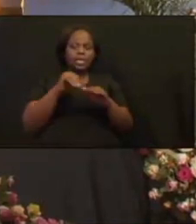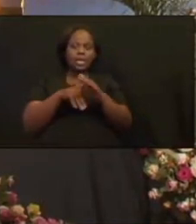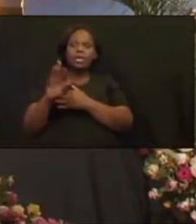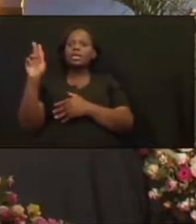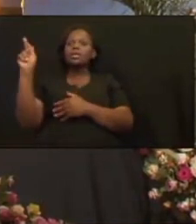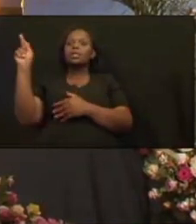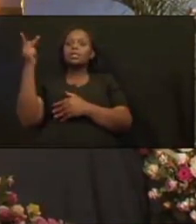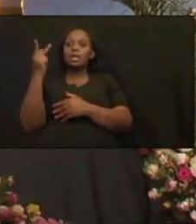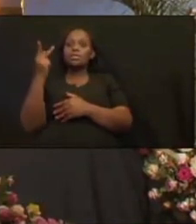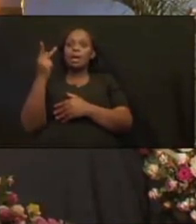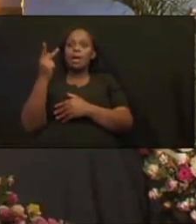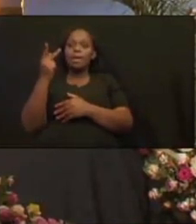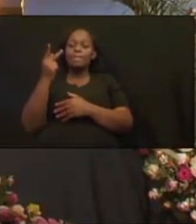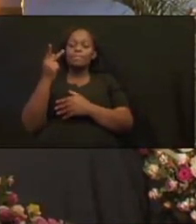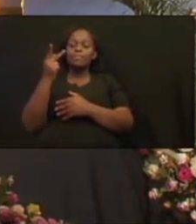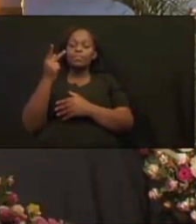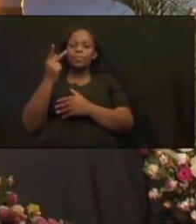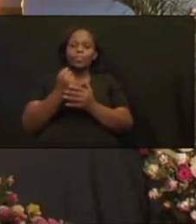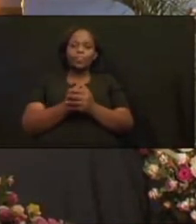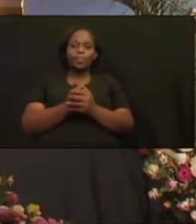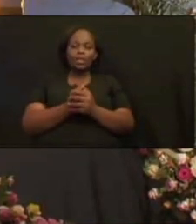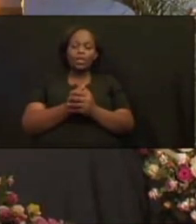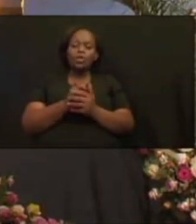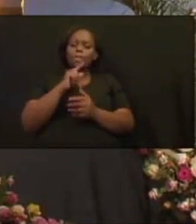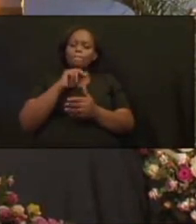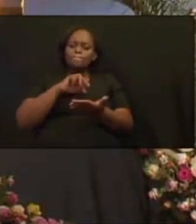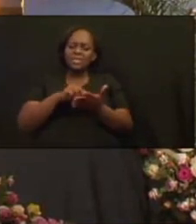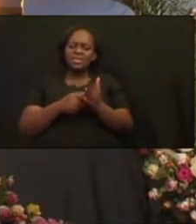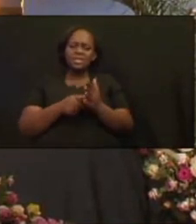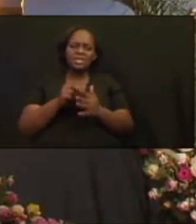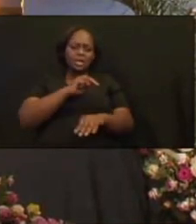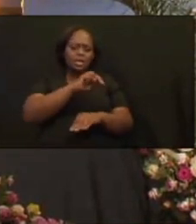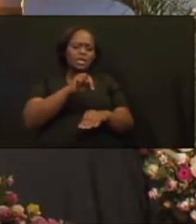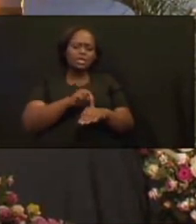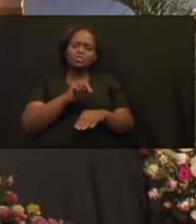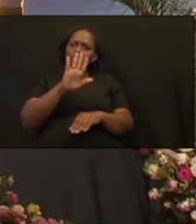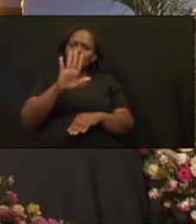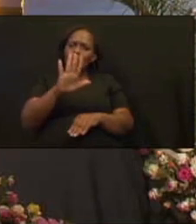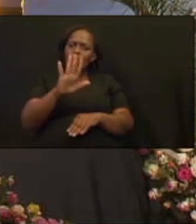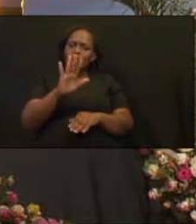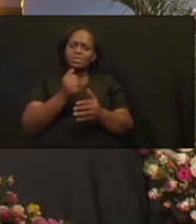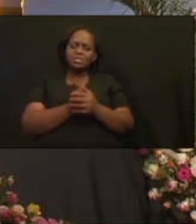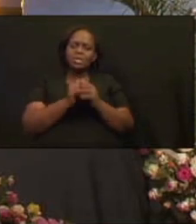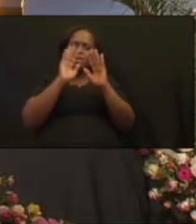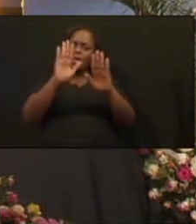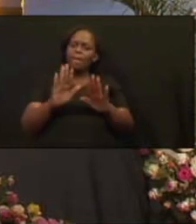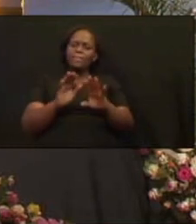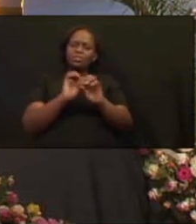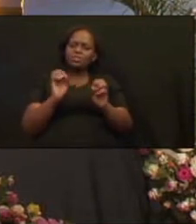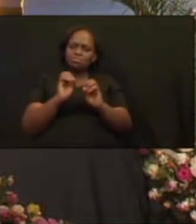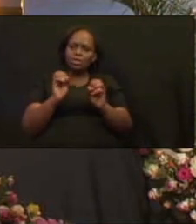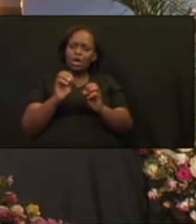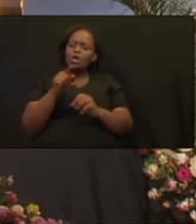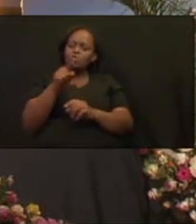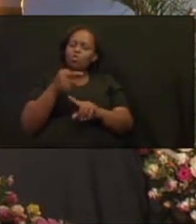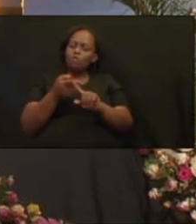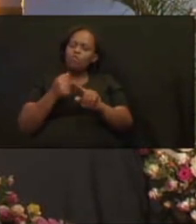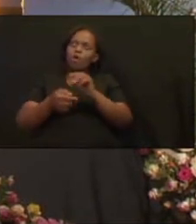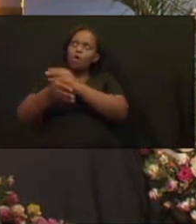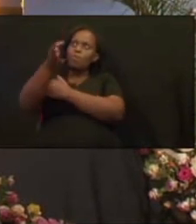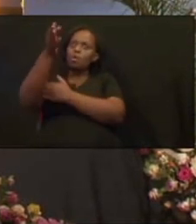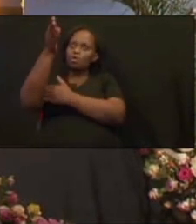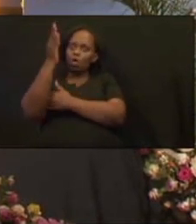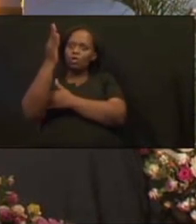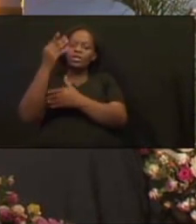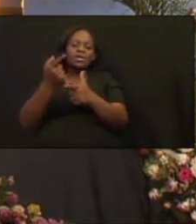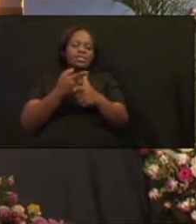your nation where you are domiciled is not necessarily your place of origin. You came from God and passed